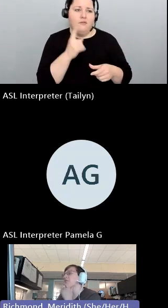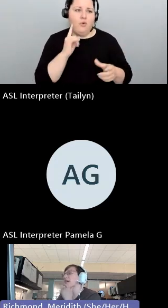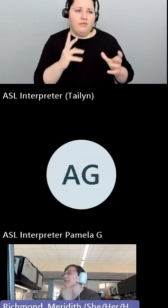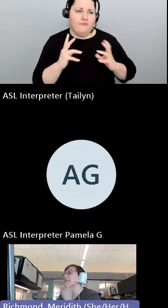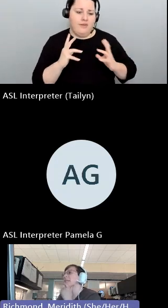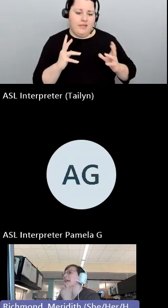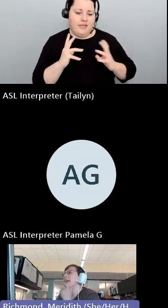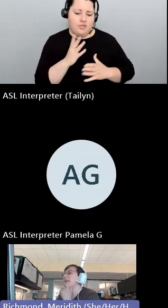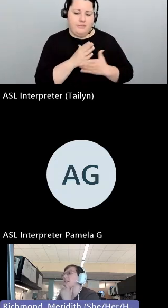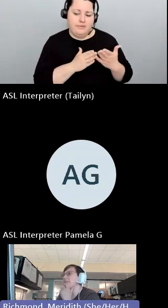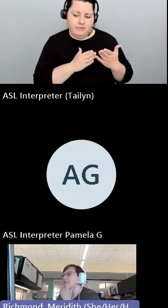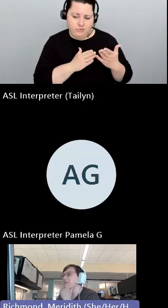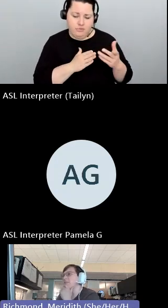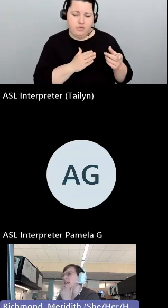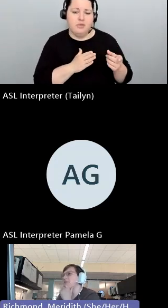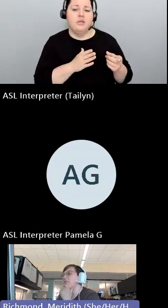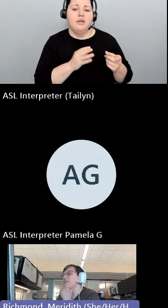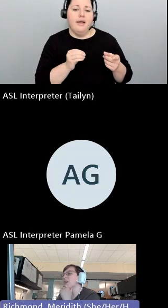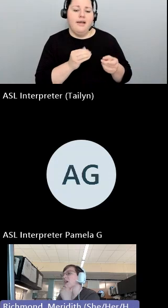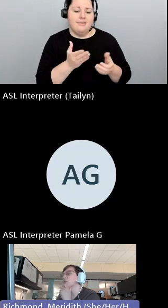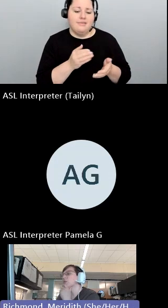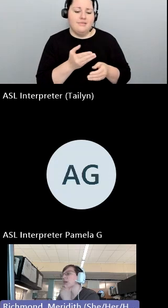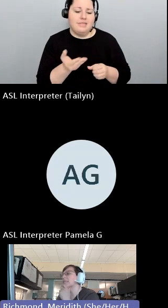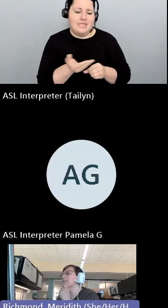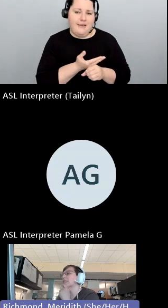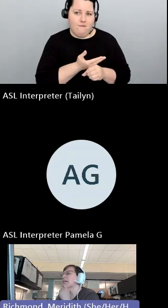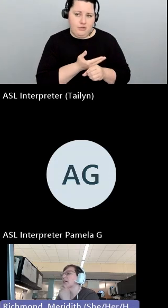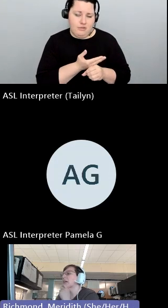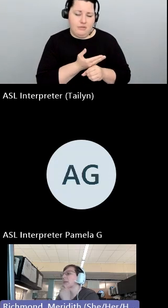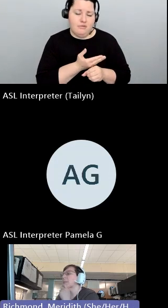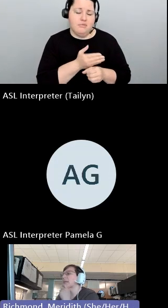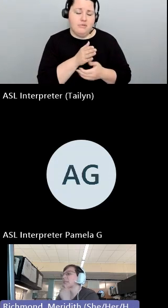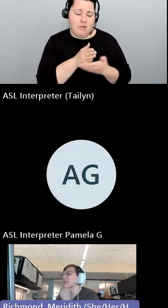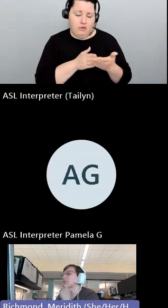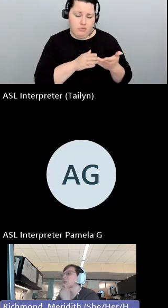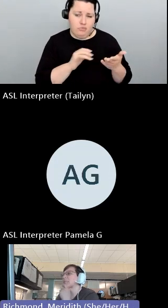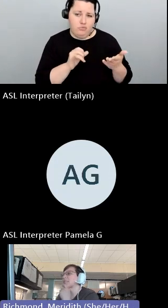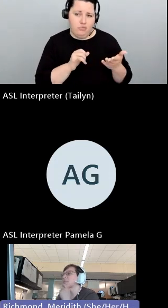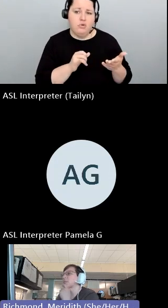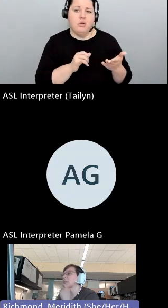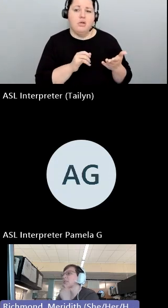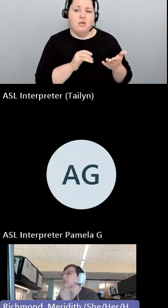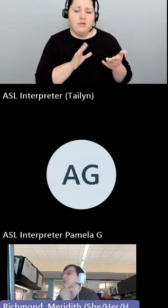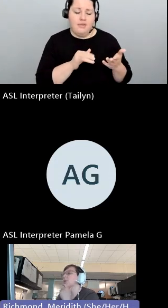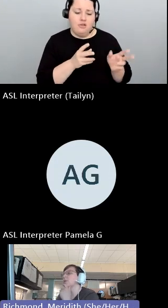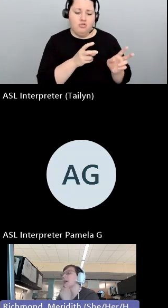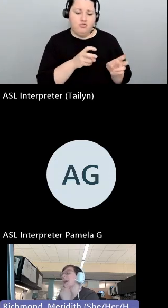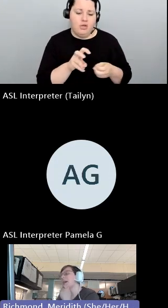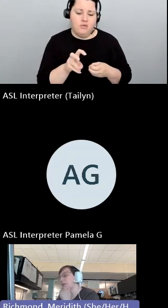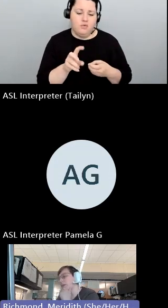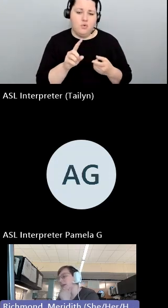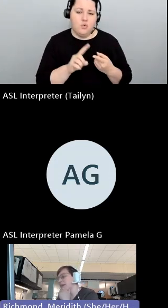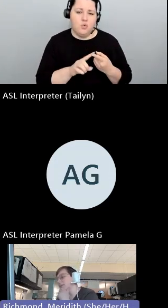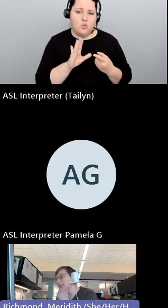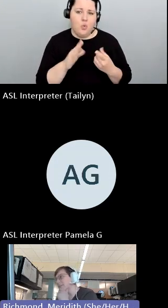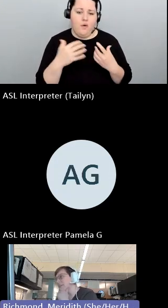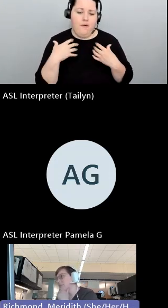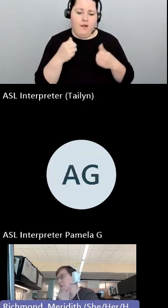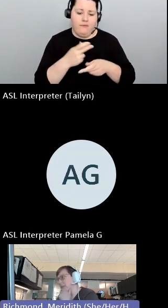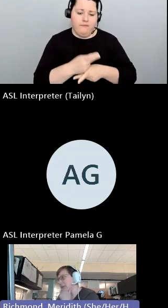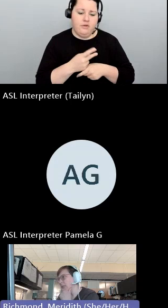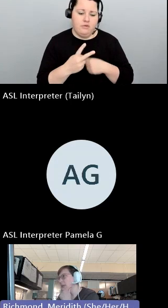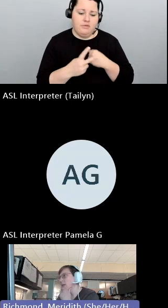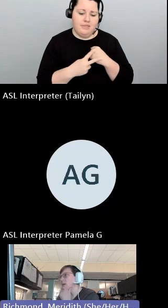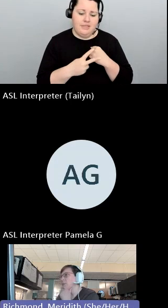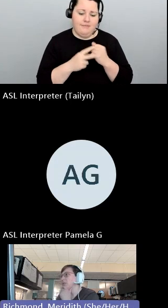of the contract and the severance section of the contract, and it gets transferred into your healthcare